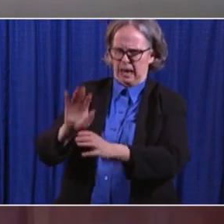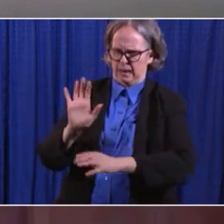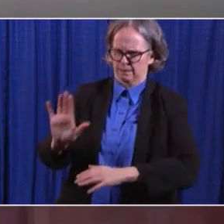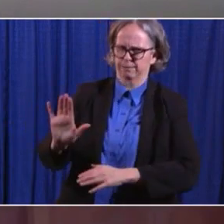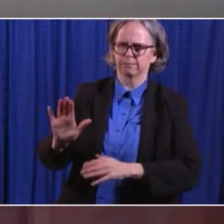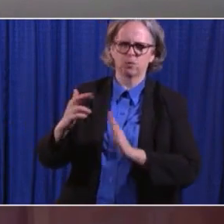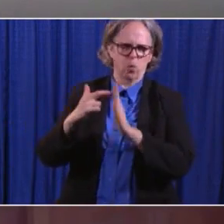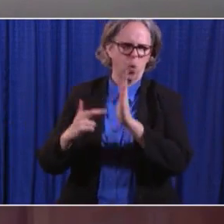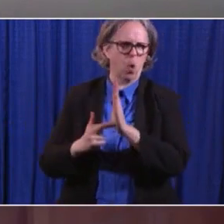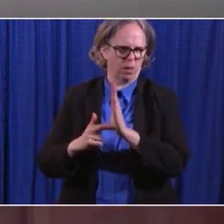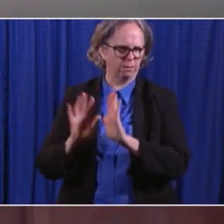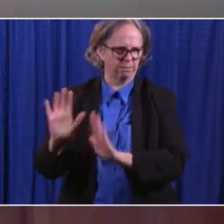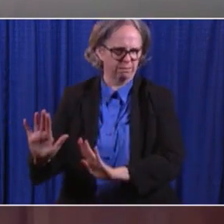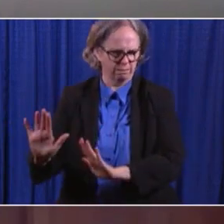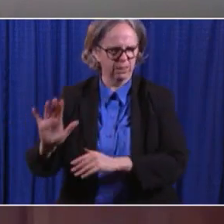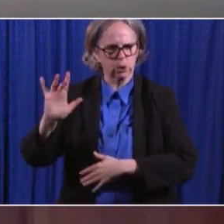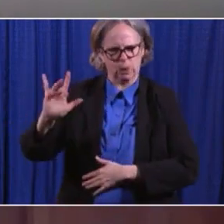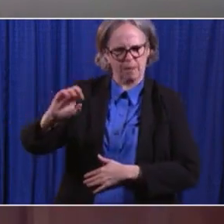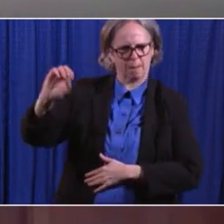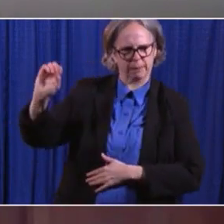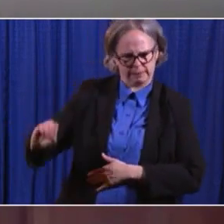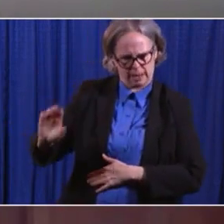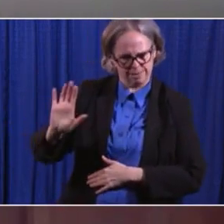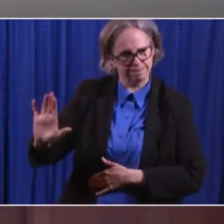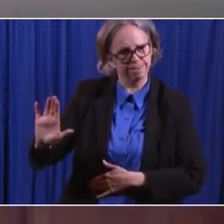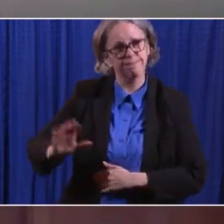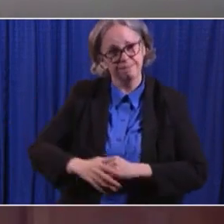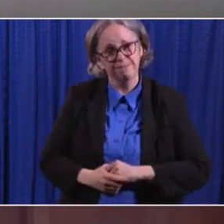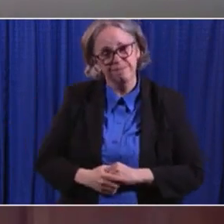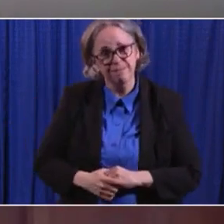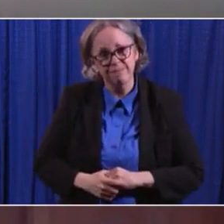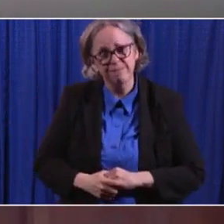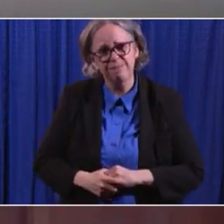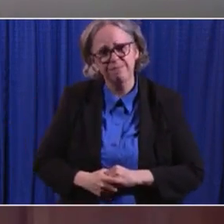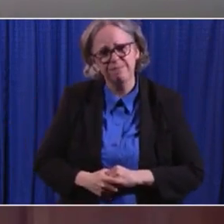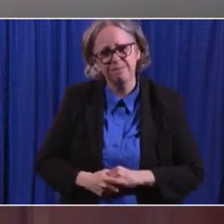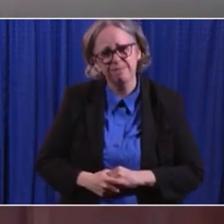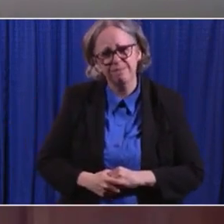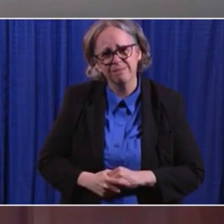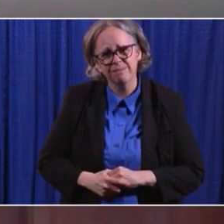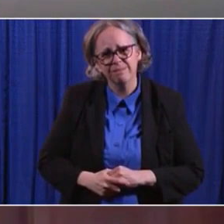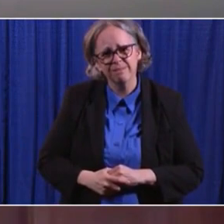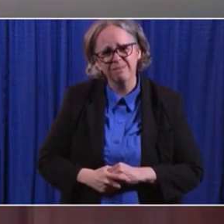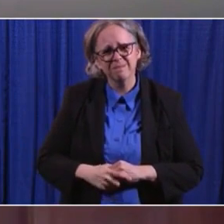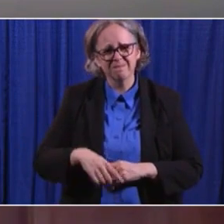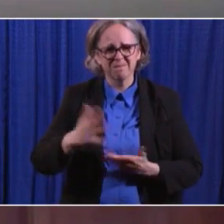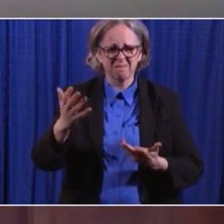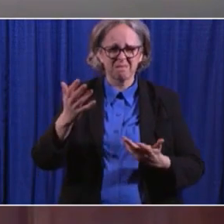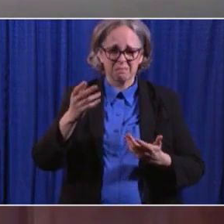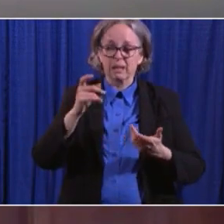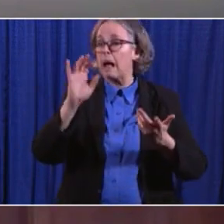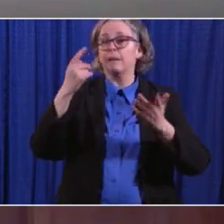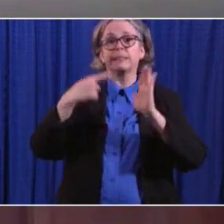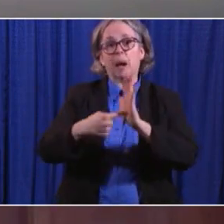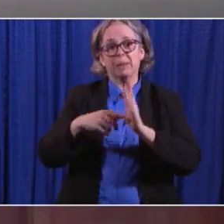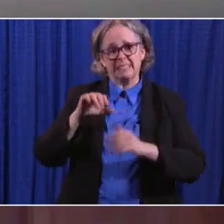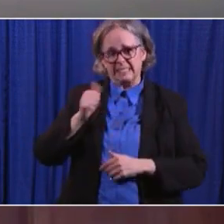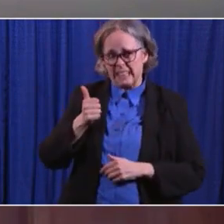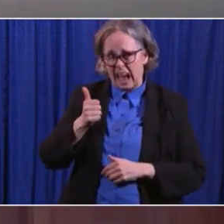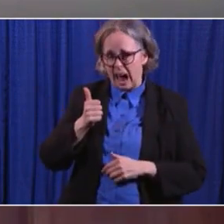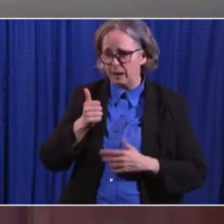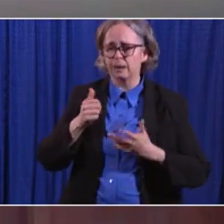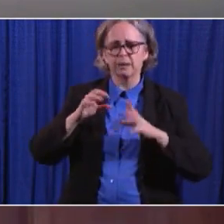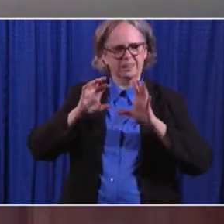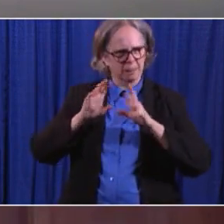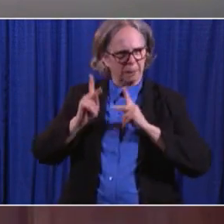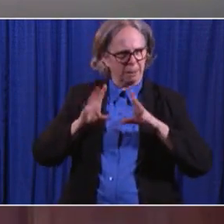of the capacity of the facility. Same thing, groups of 10 at the most, 6 feet of distance maintained between the